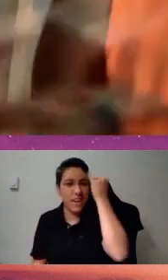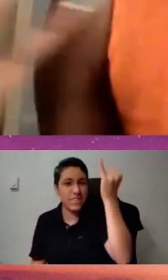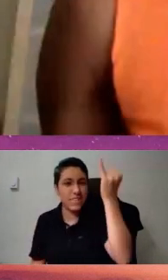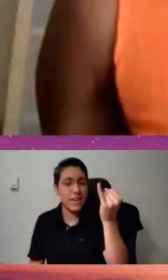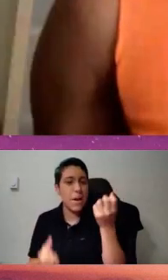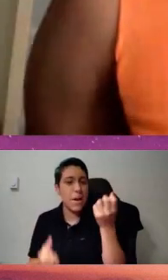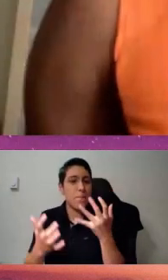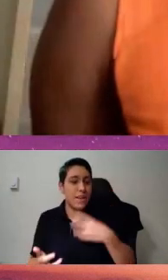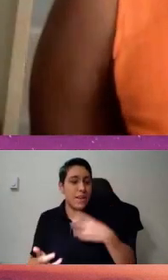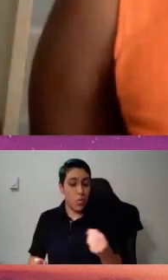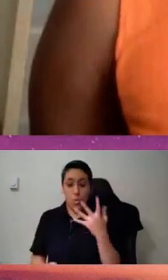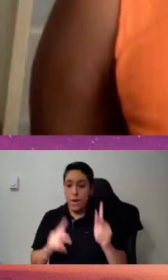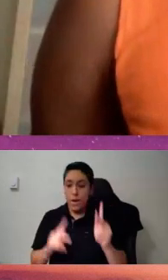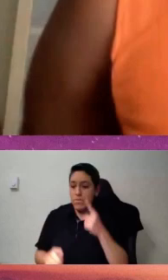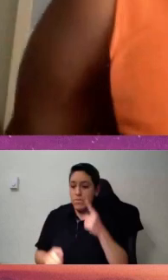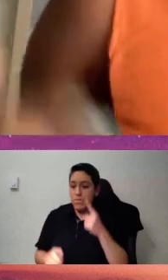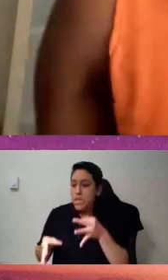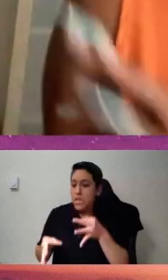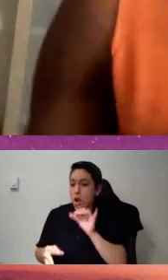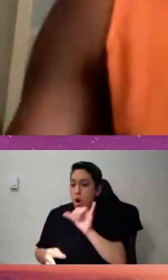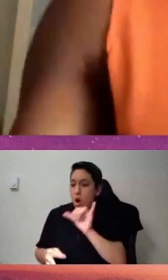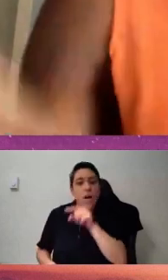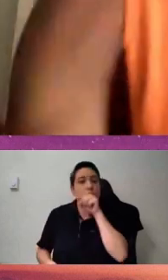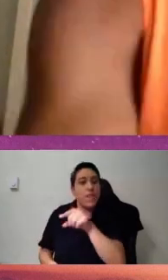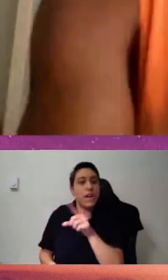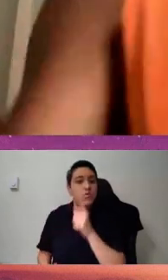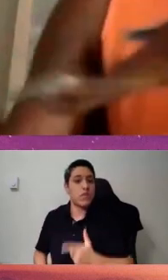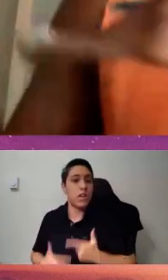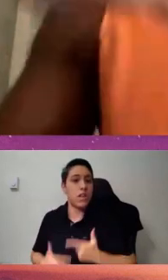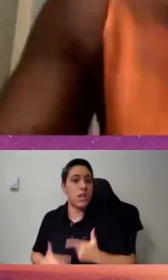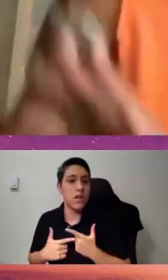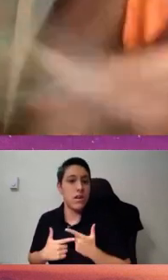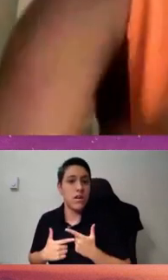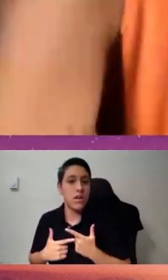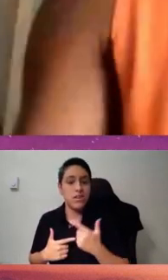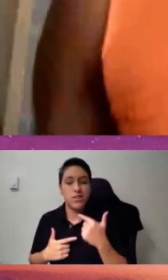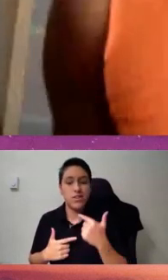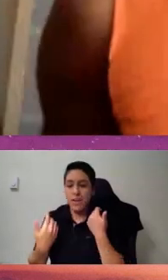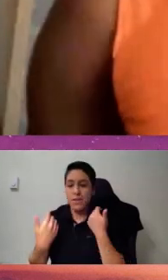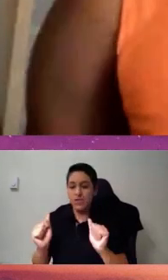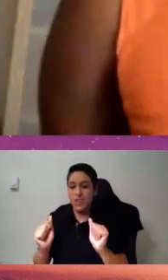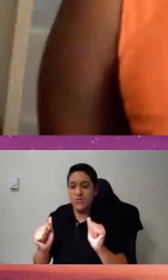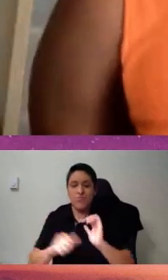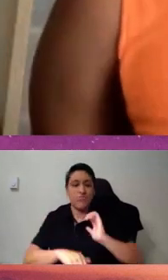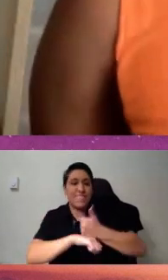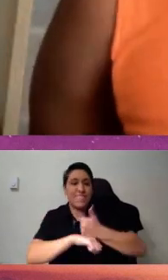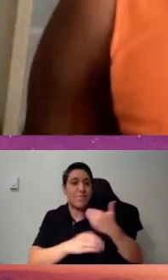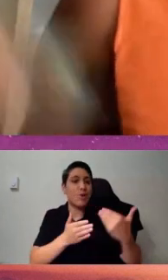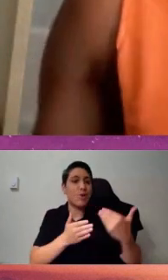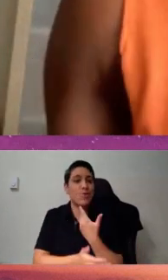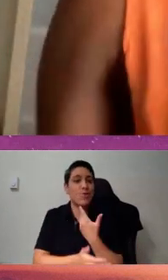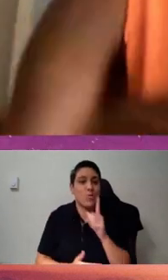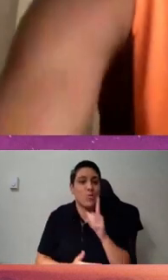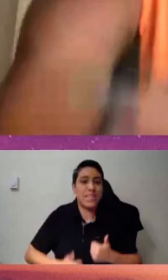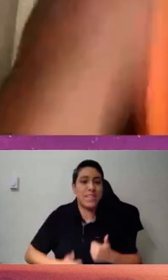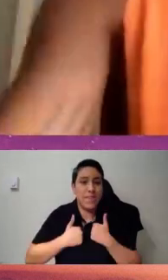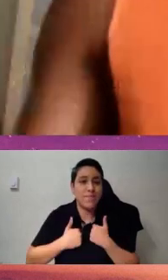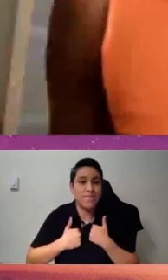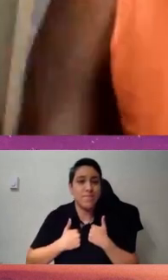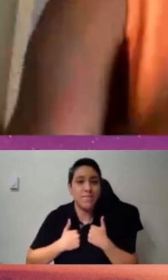decided to make a reality. And so I'm trying to make another reality, and believe